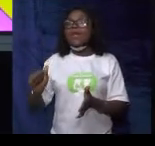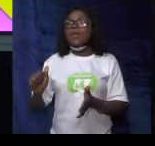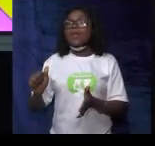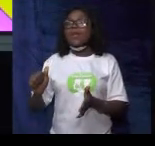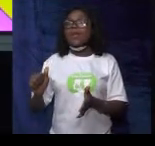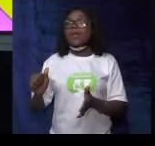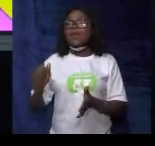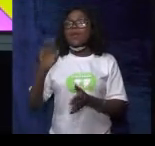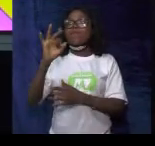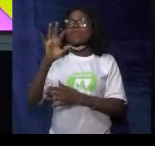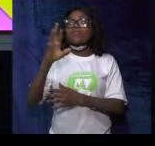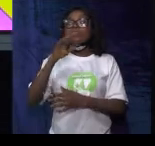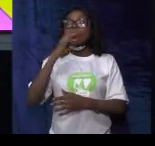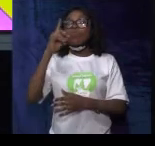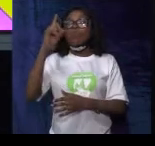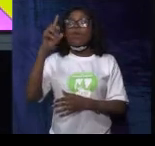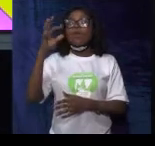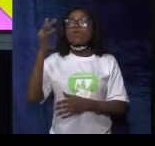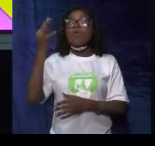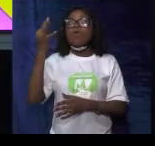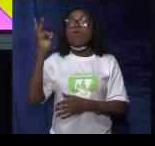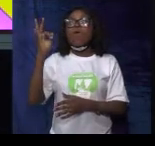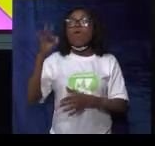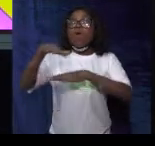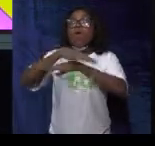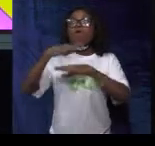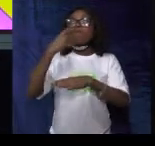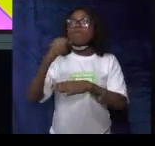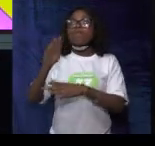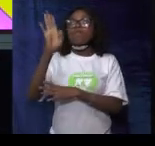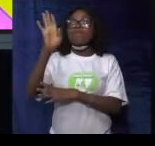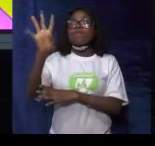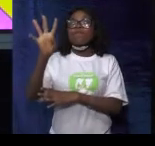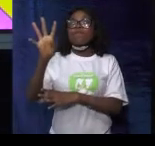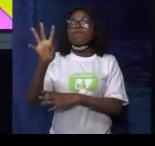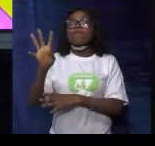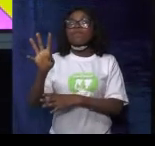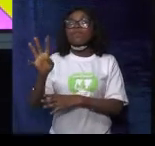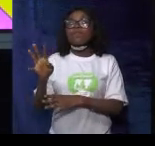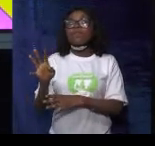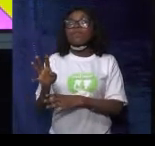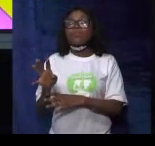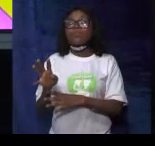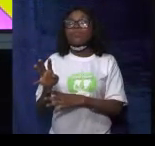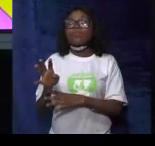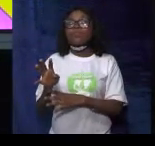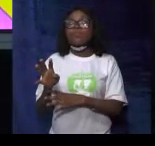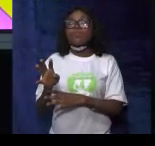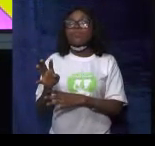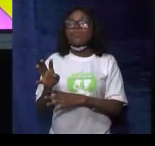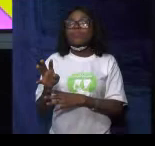the fraction is actually 1/4. Because if you look at the whole circle,